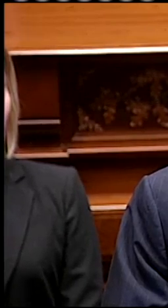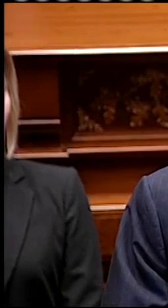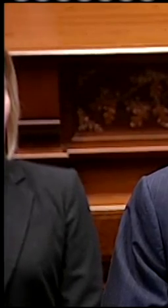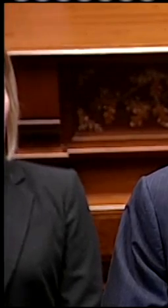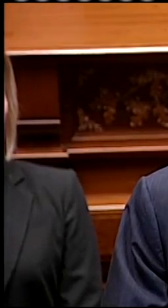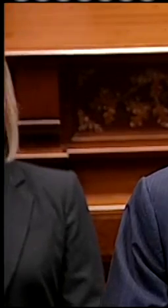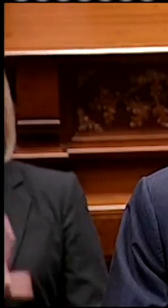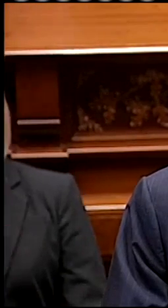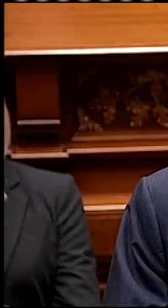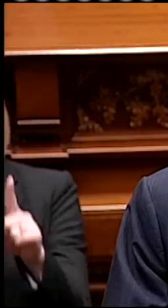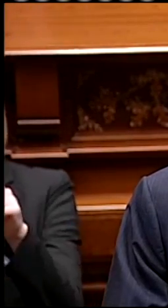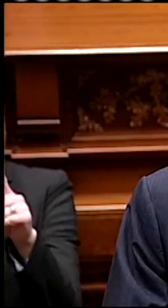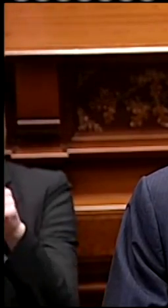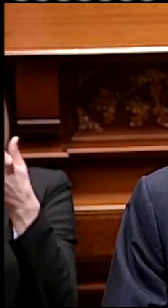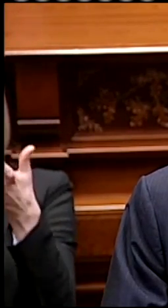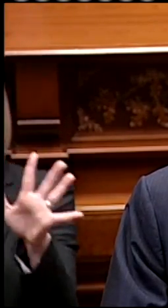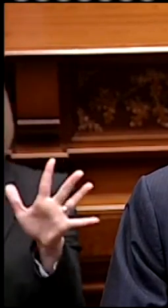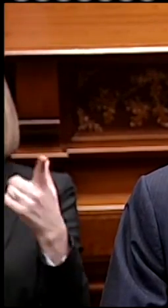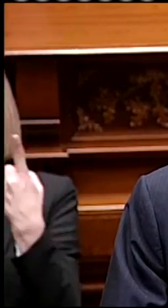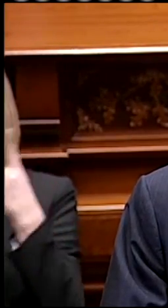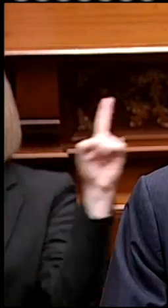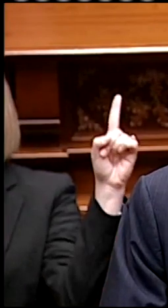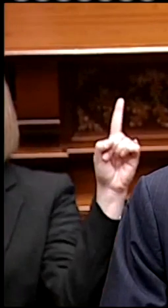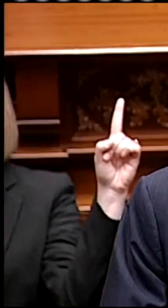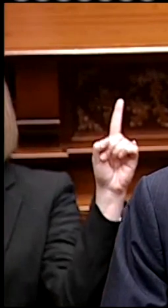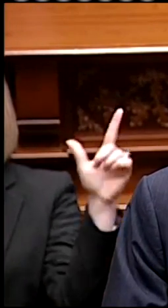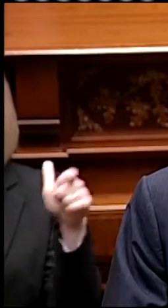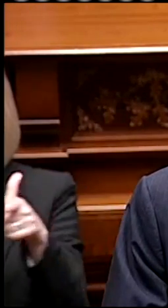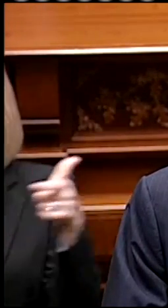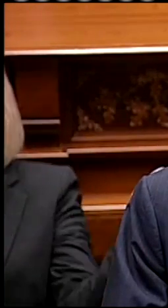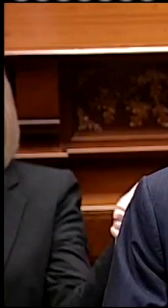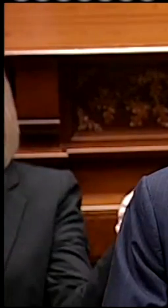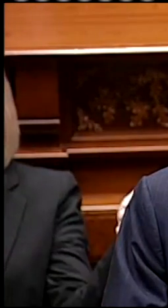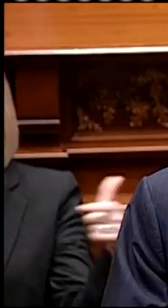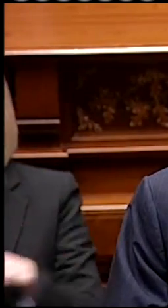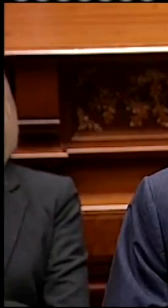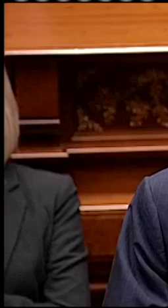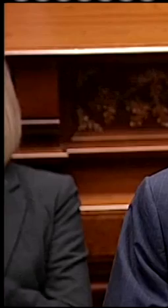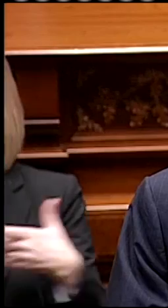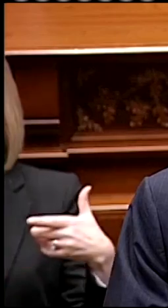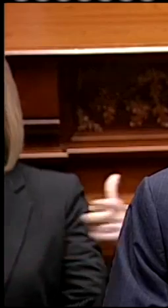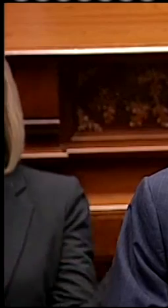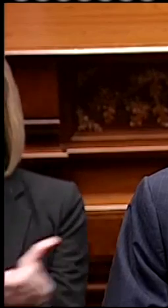He has already achieved significant